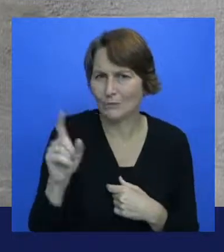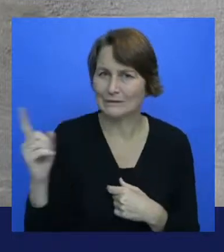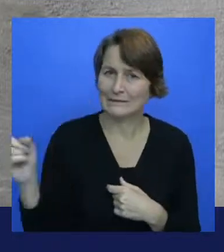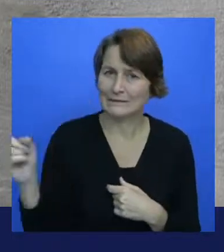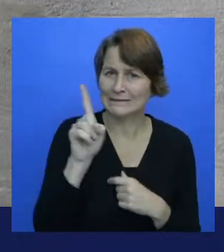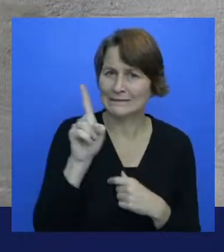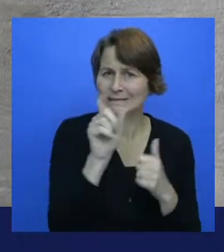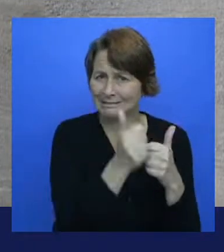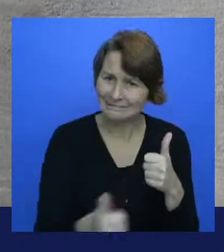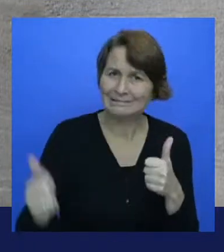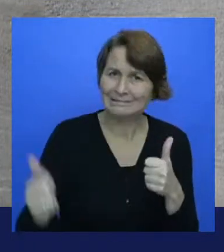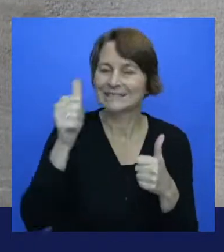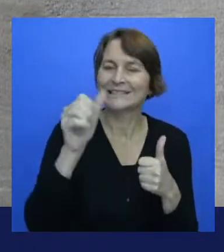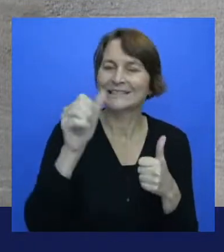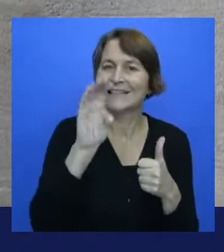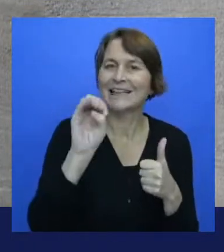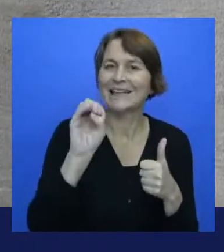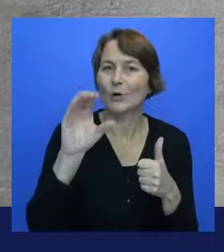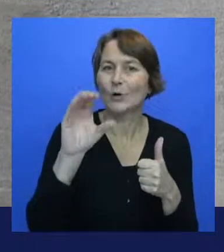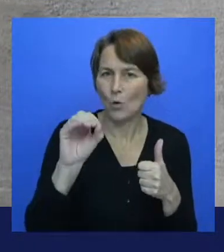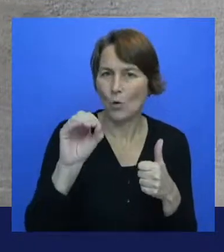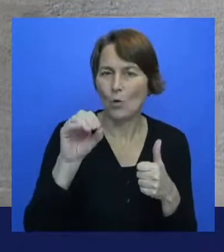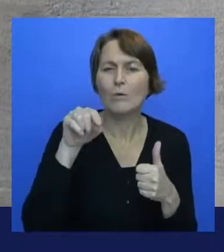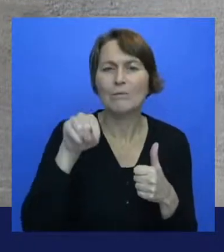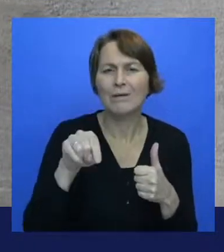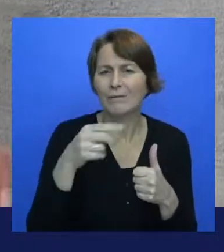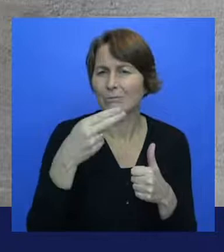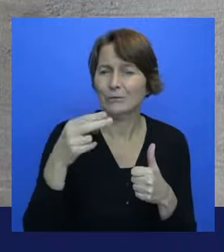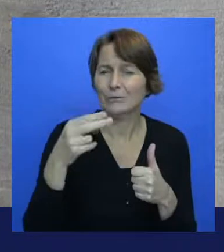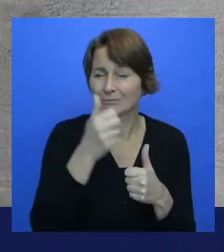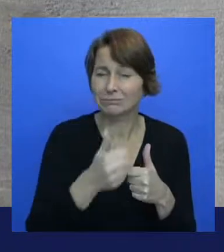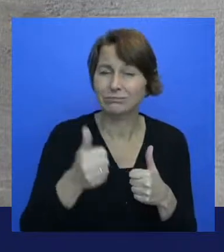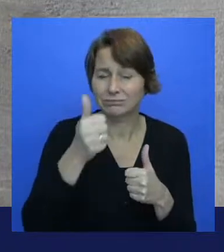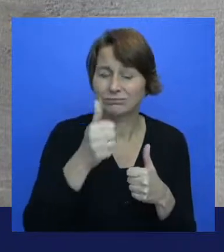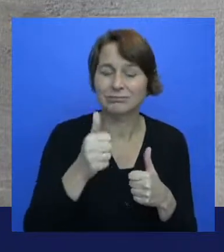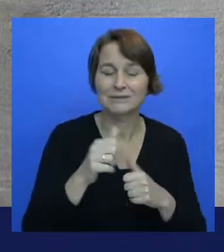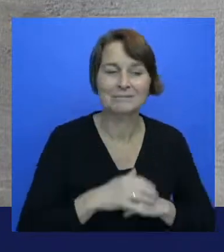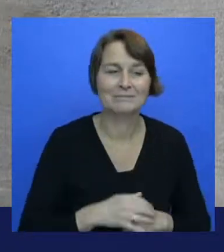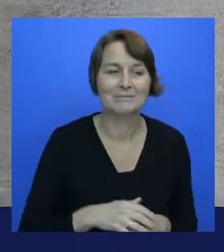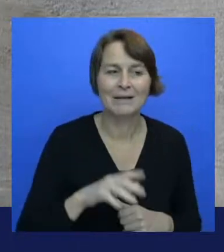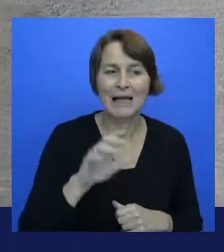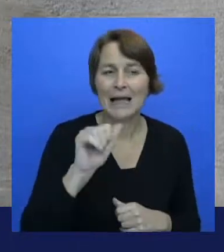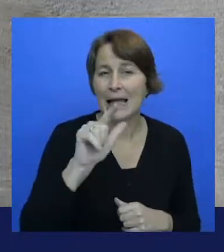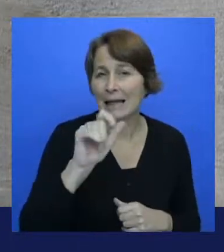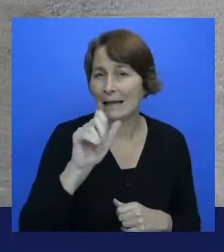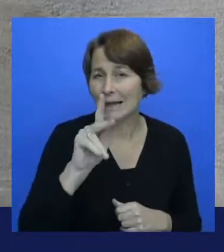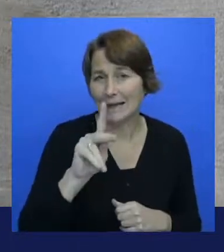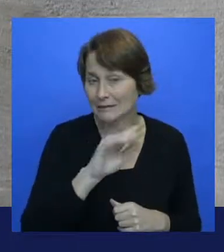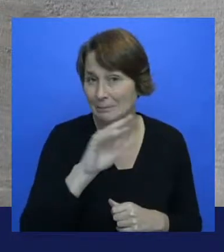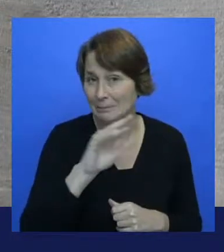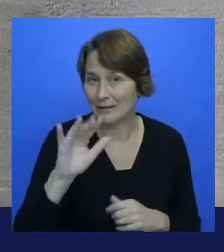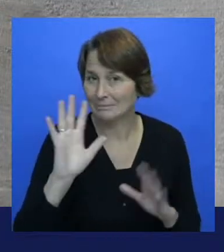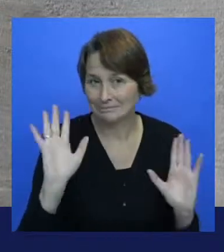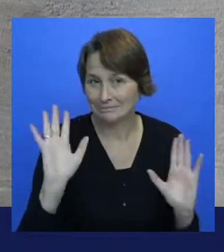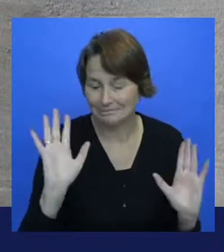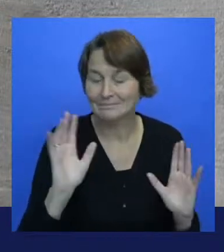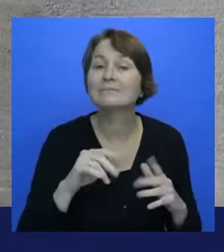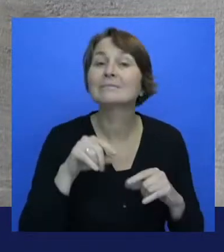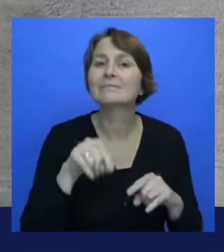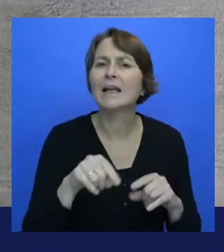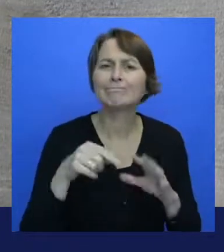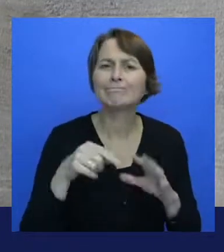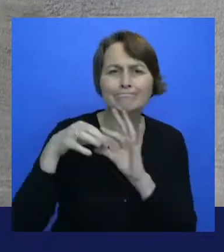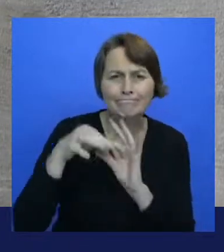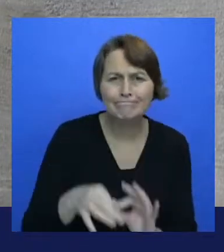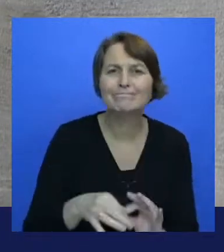OpenCV, Satya Malik, who's going to talk to us about their new AI innovations. Actually, a camera that can run deep learning models. So